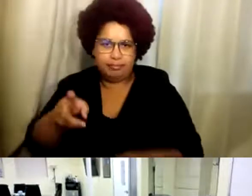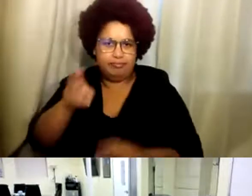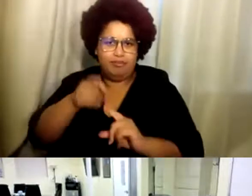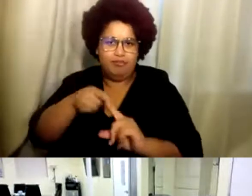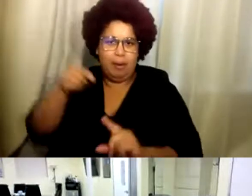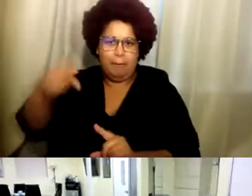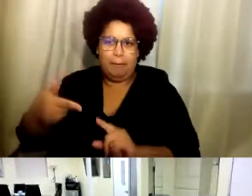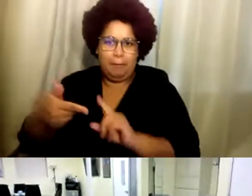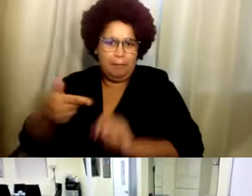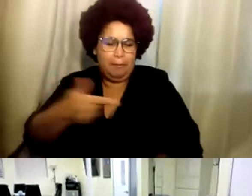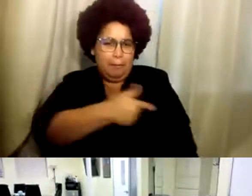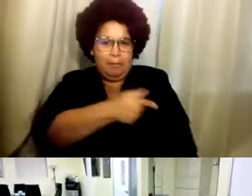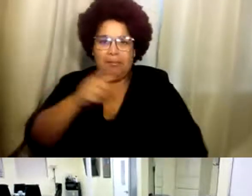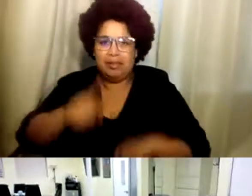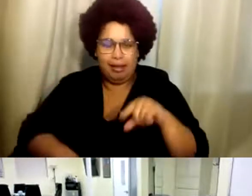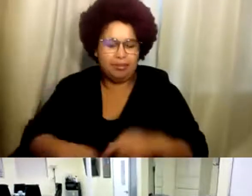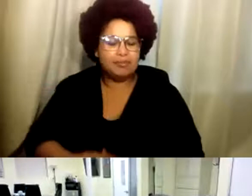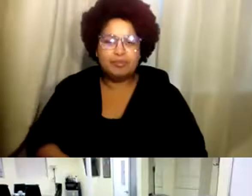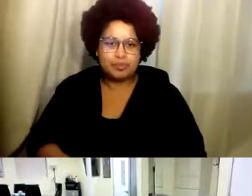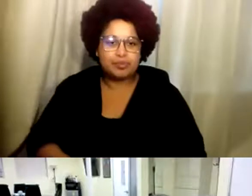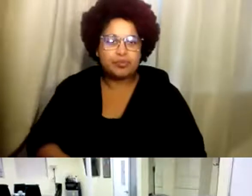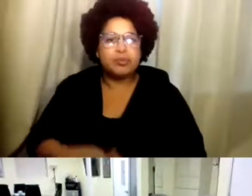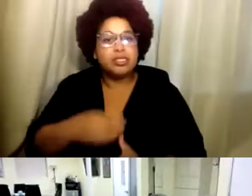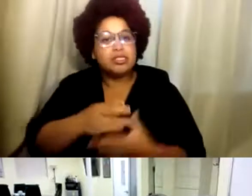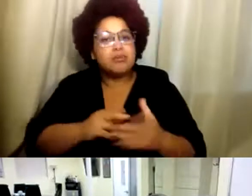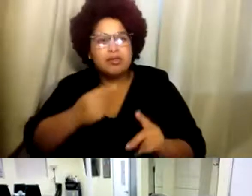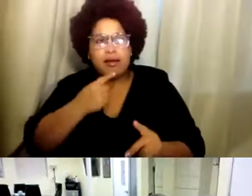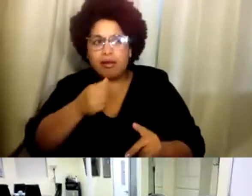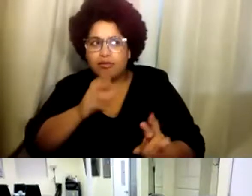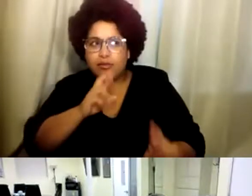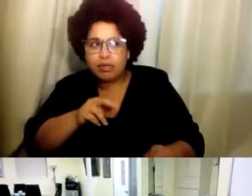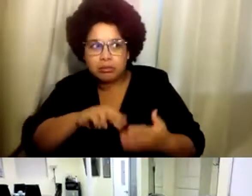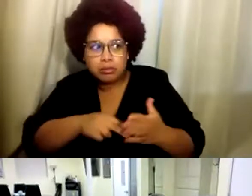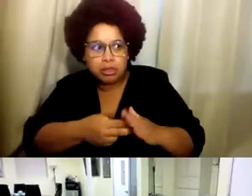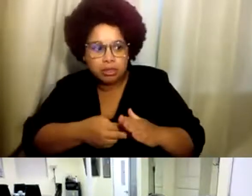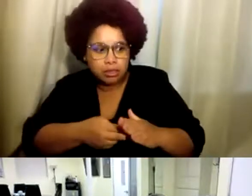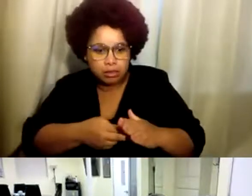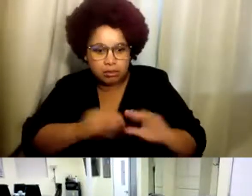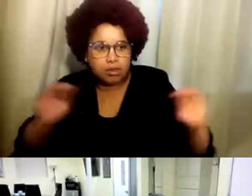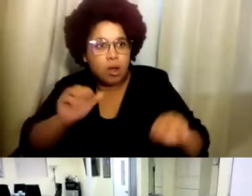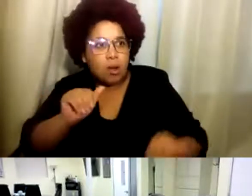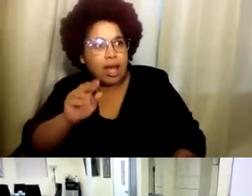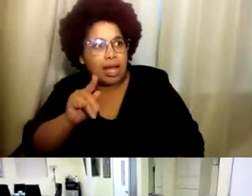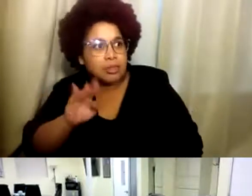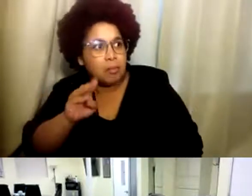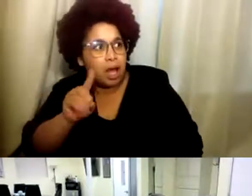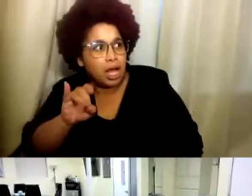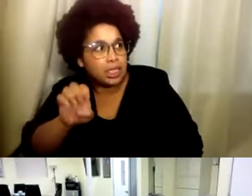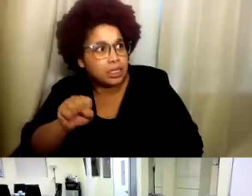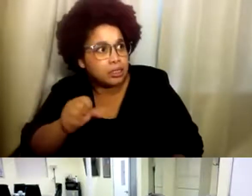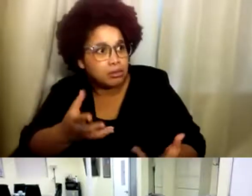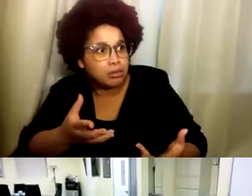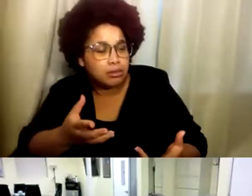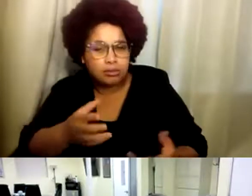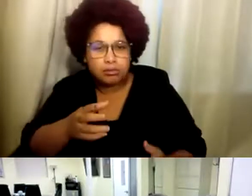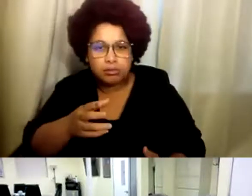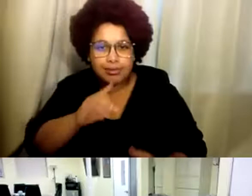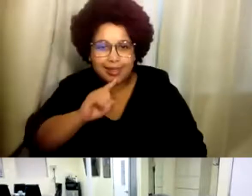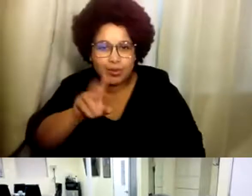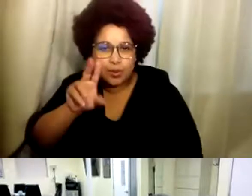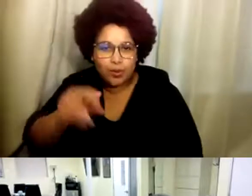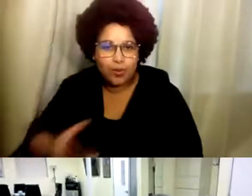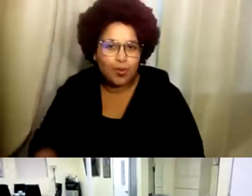some people have asked, well, I didn't have a reaction. Does that mean I didn't get any antibodies going? And the answer to that is